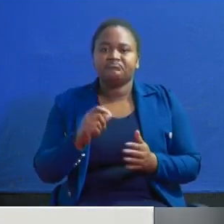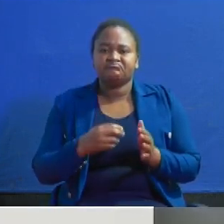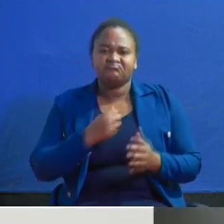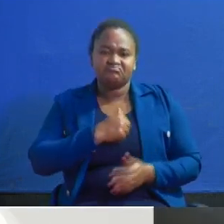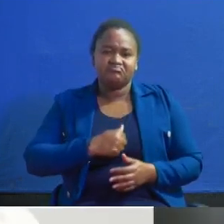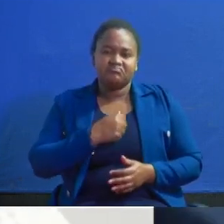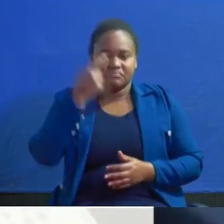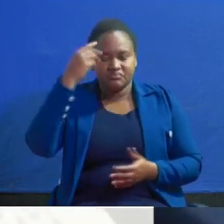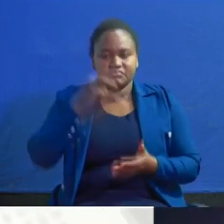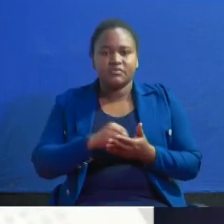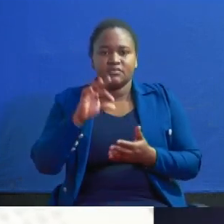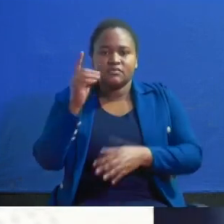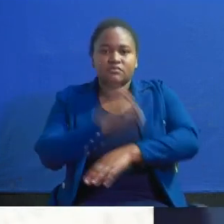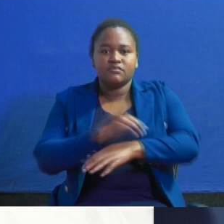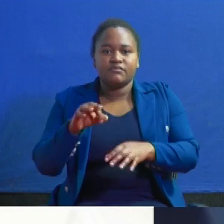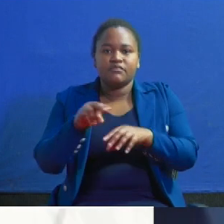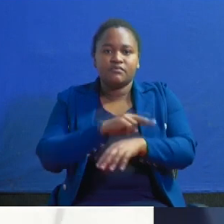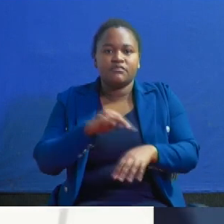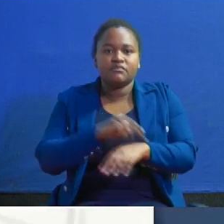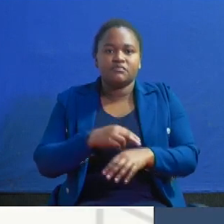and declaring 3 days of national